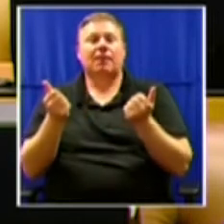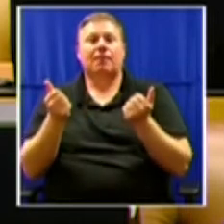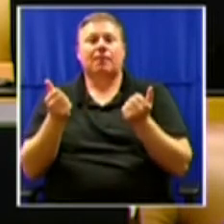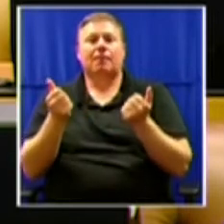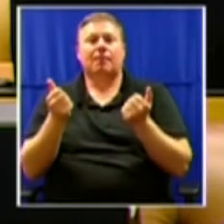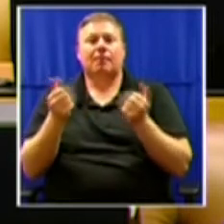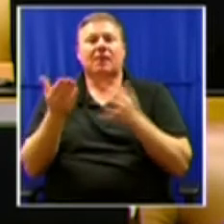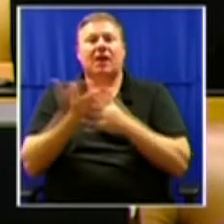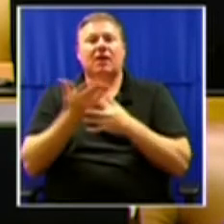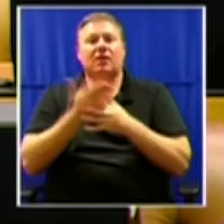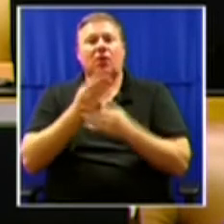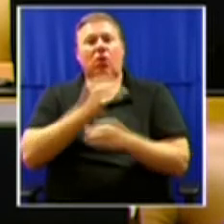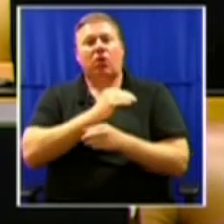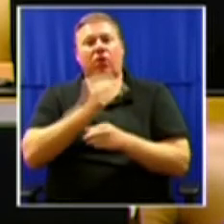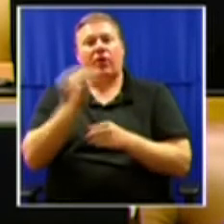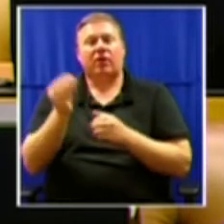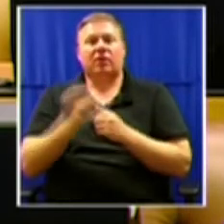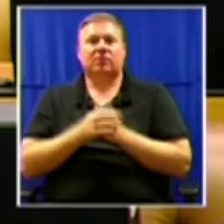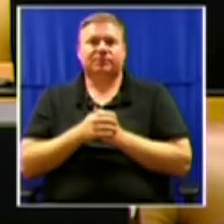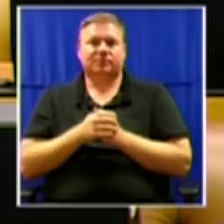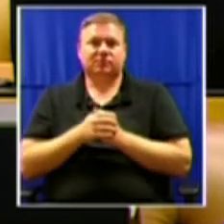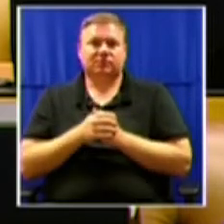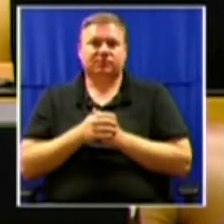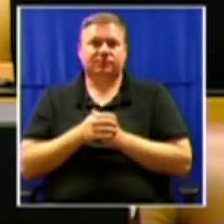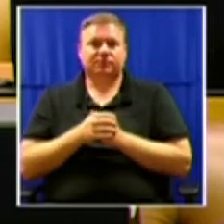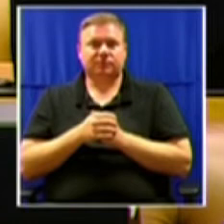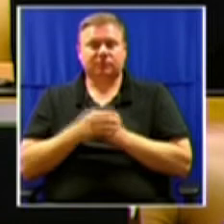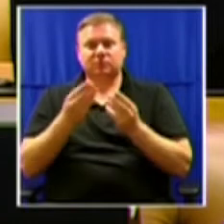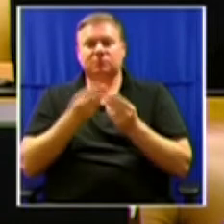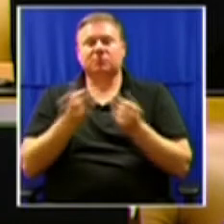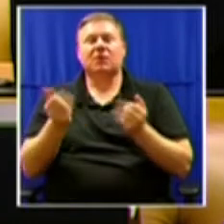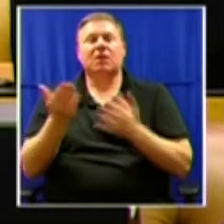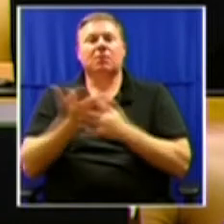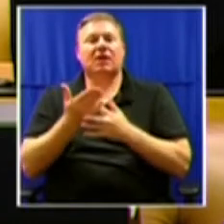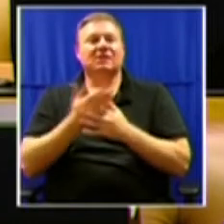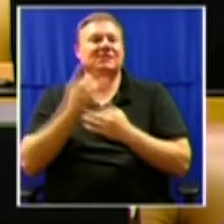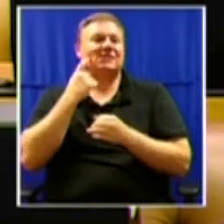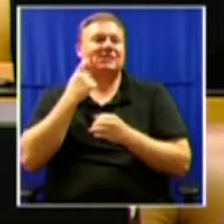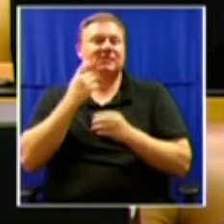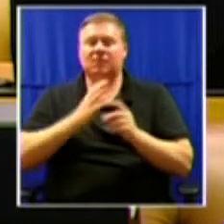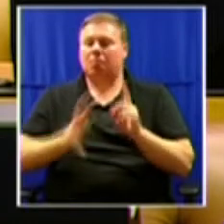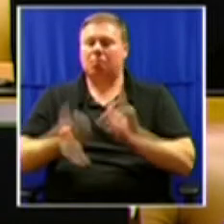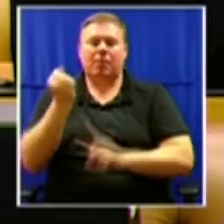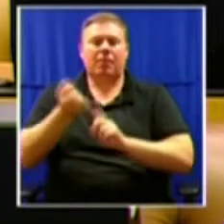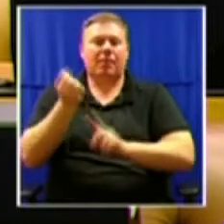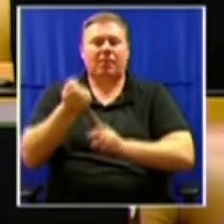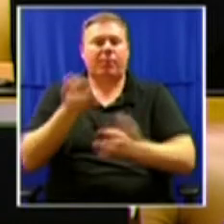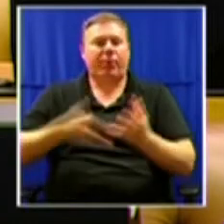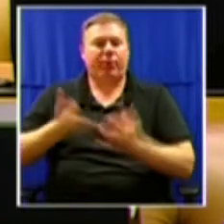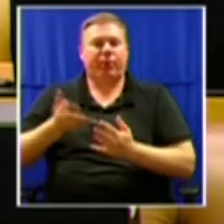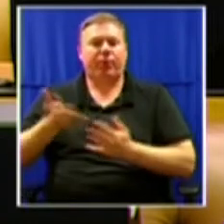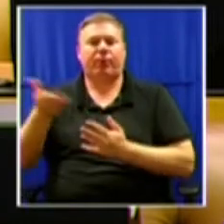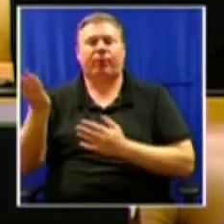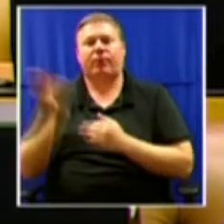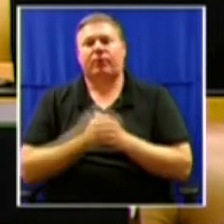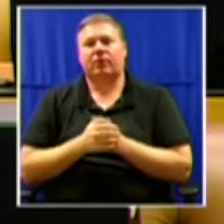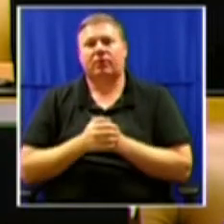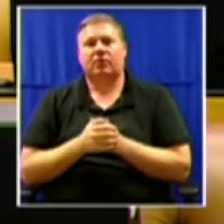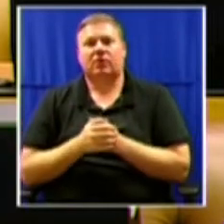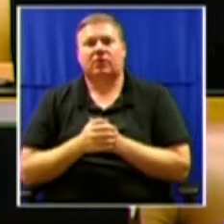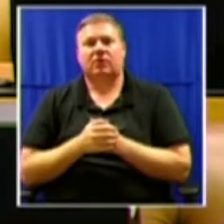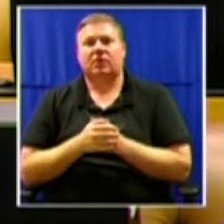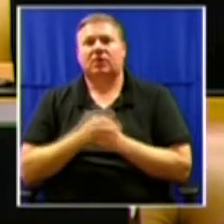other cases, and there will be cases that will be easier and be easy to crack them much quicker.